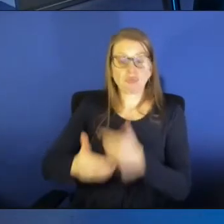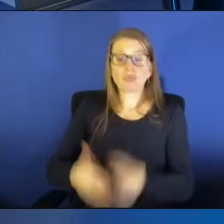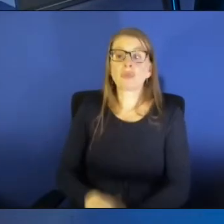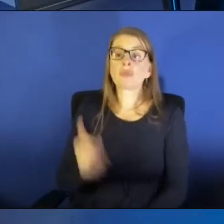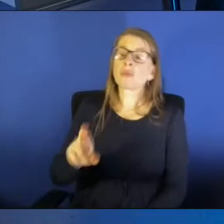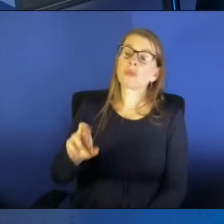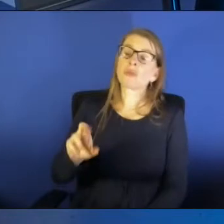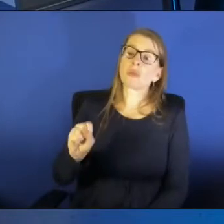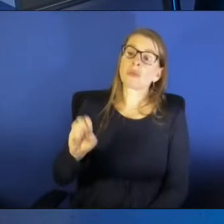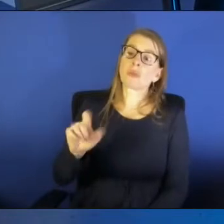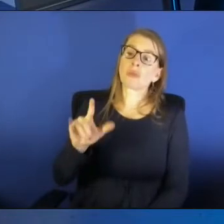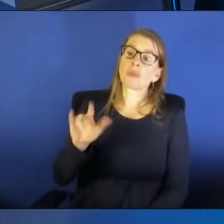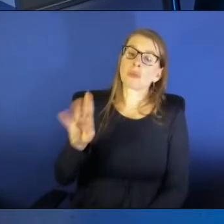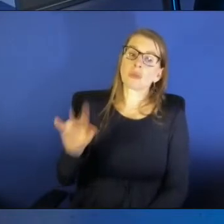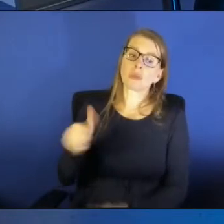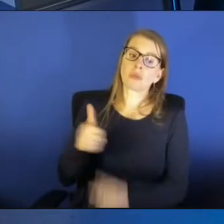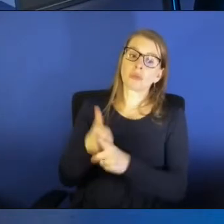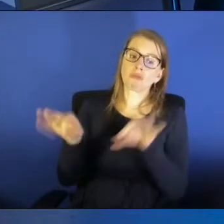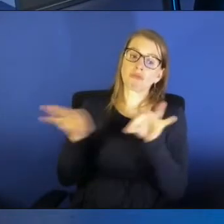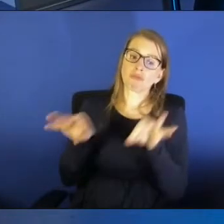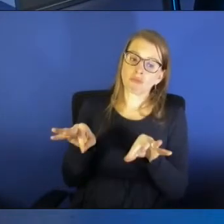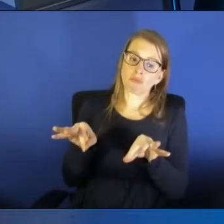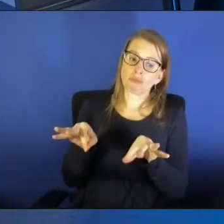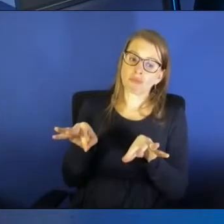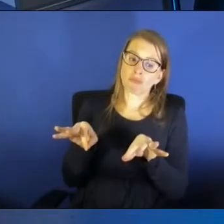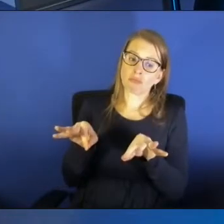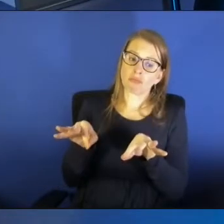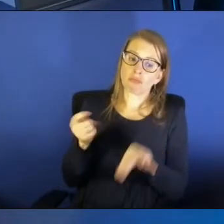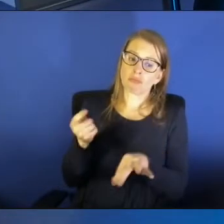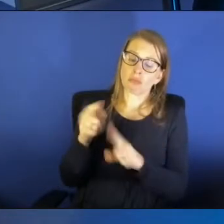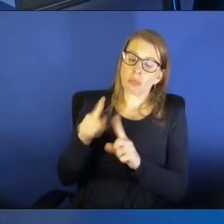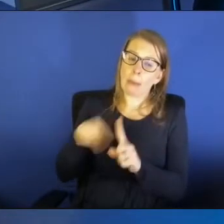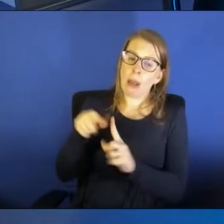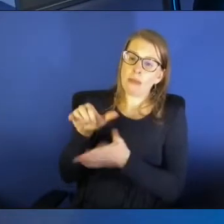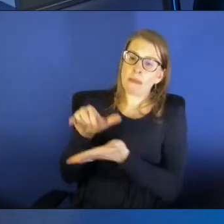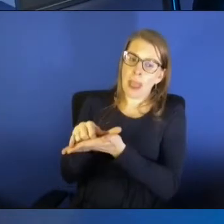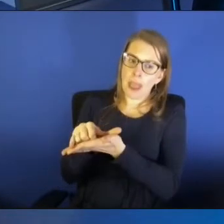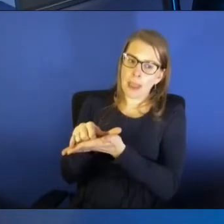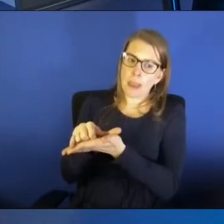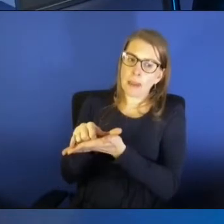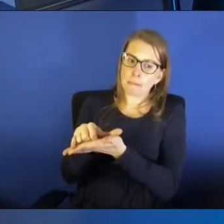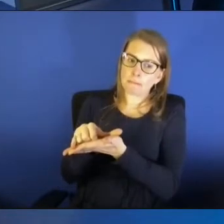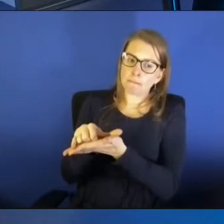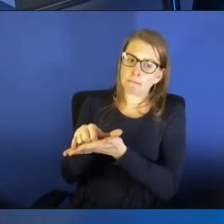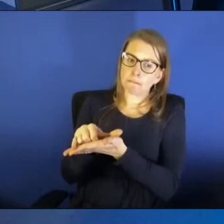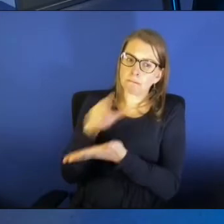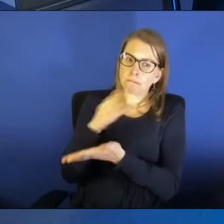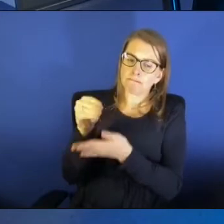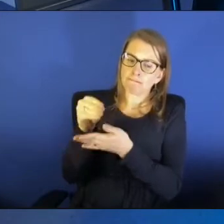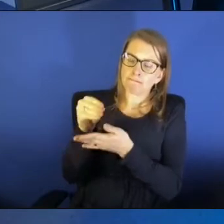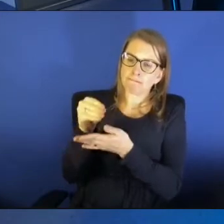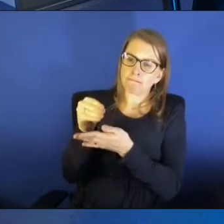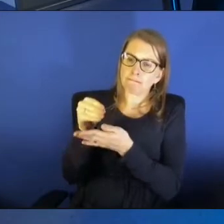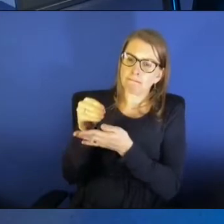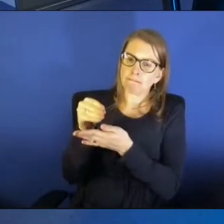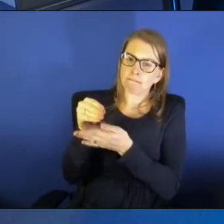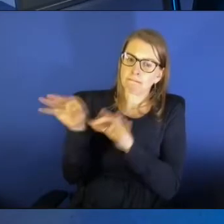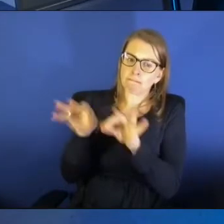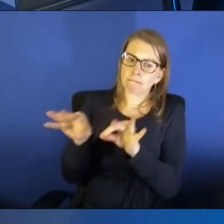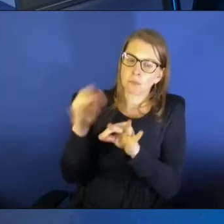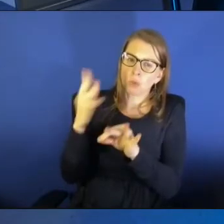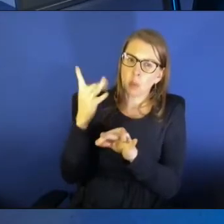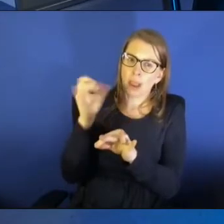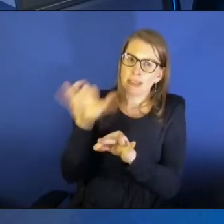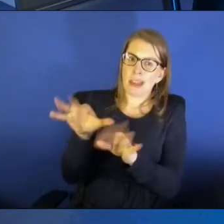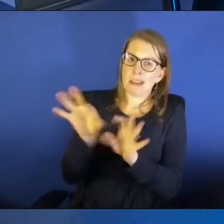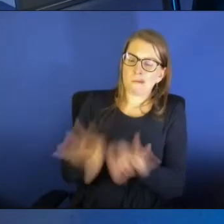maybe talk a little bit about that and why you think that is such an important part of the process,